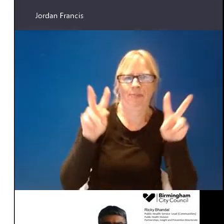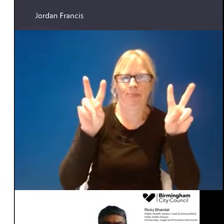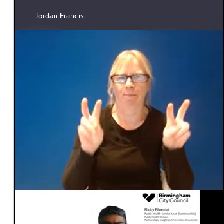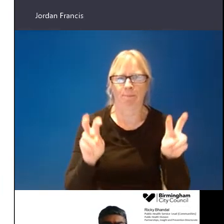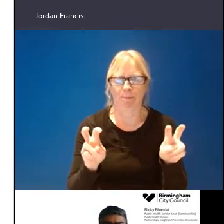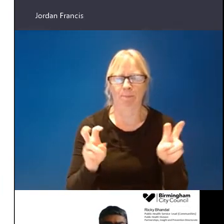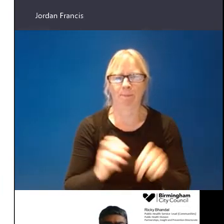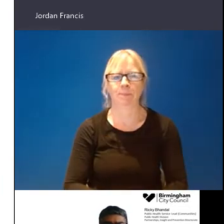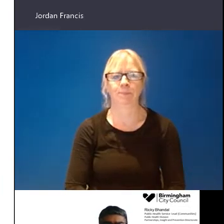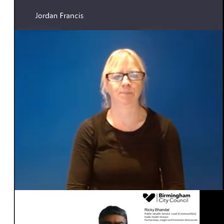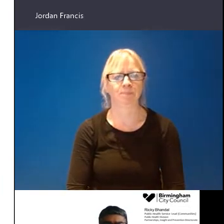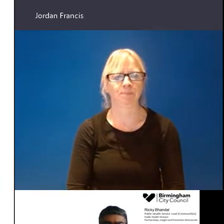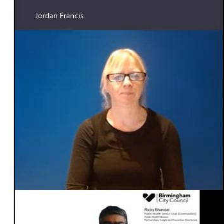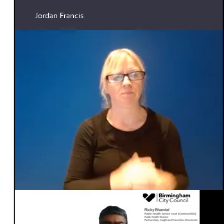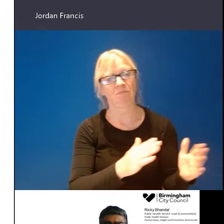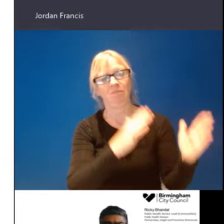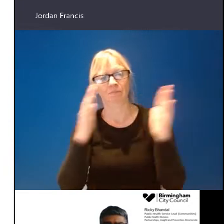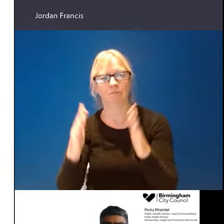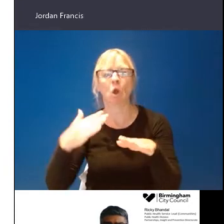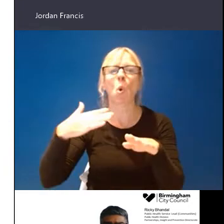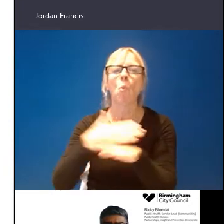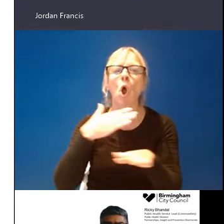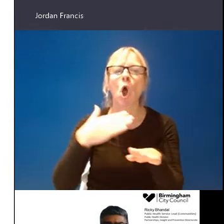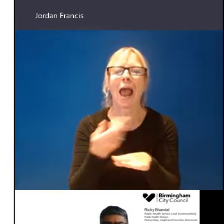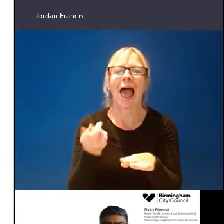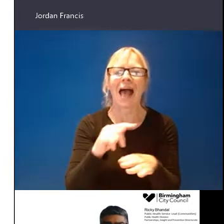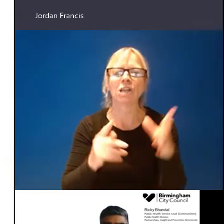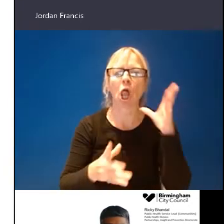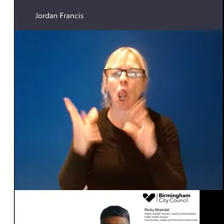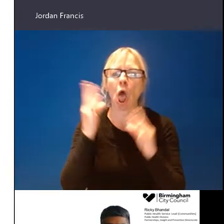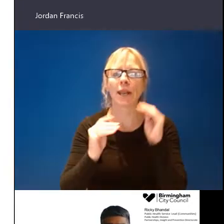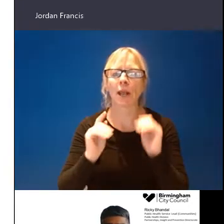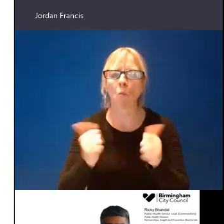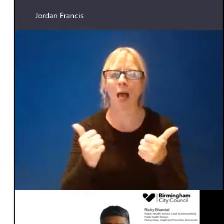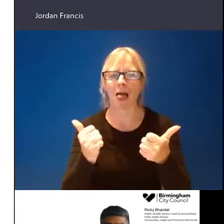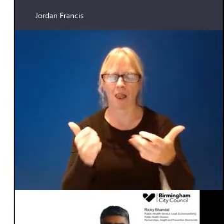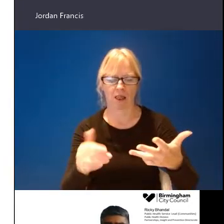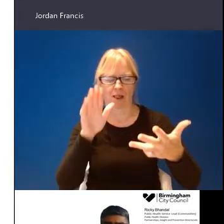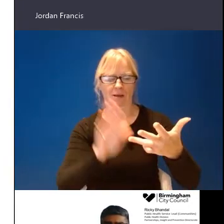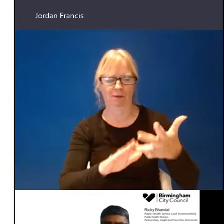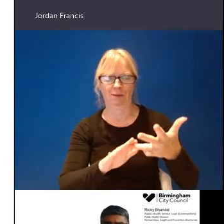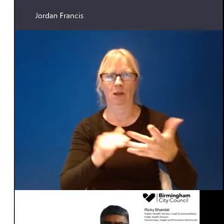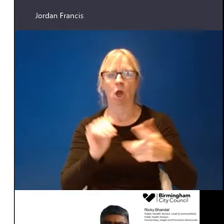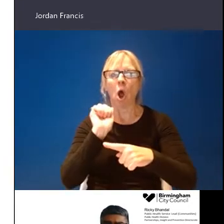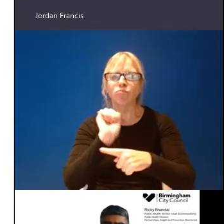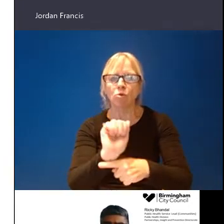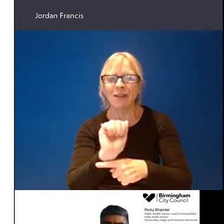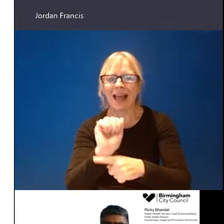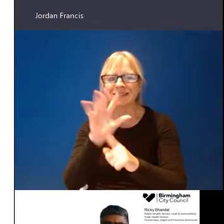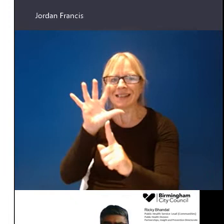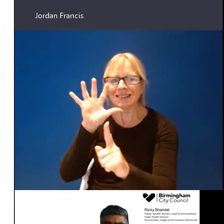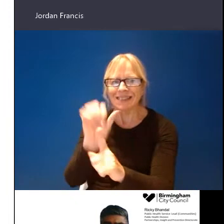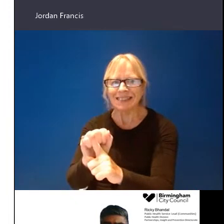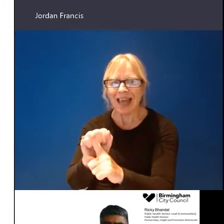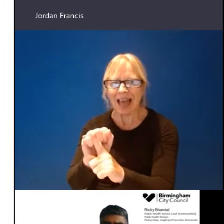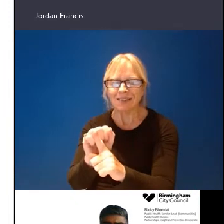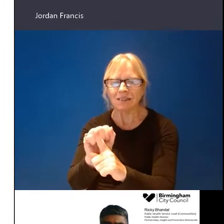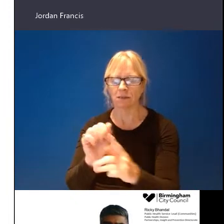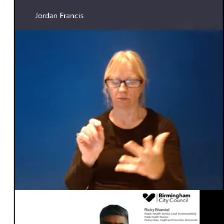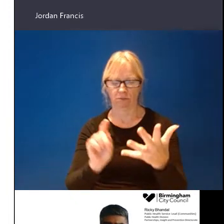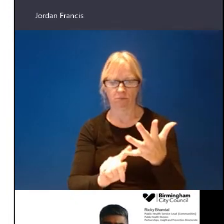We then progress on to working and learning well, protect and detect, and active at every age